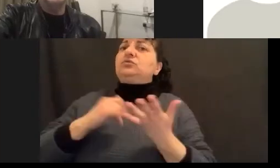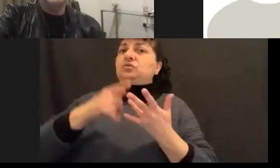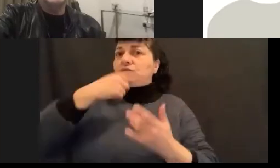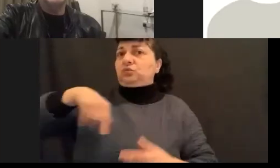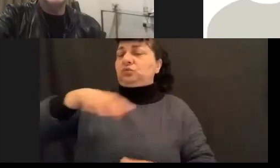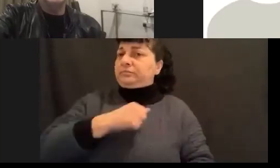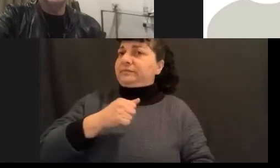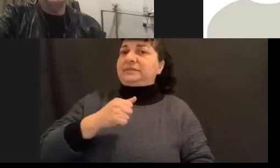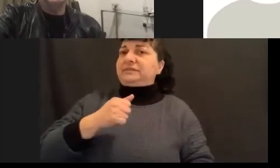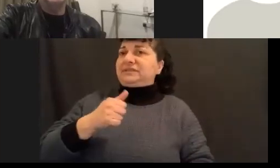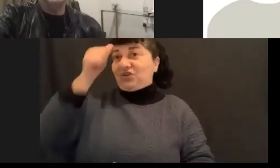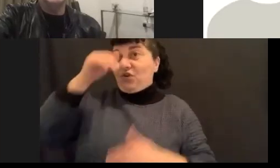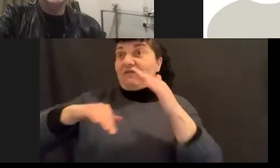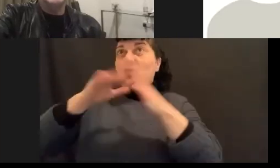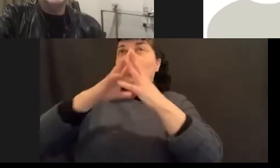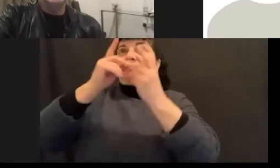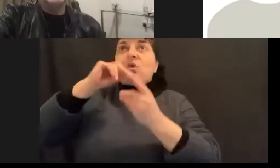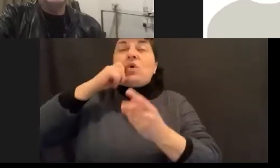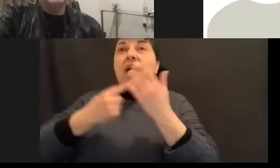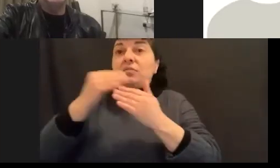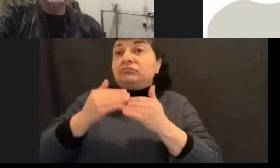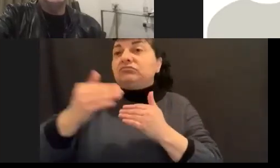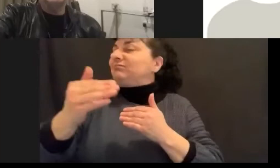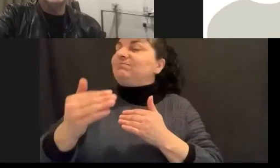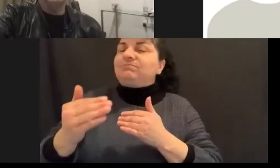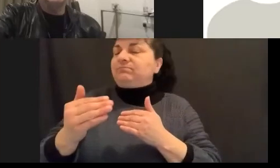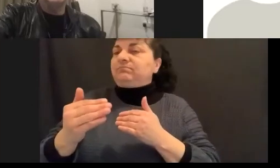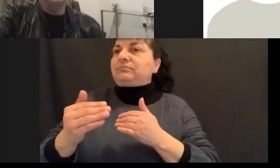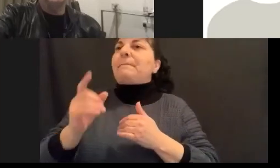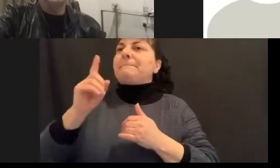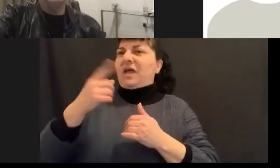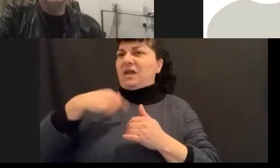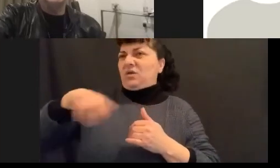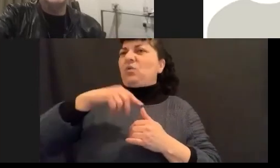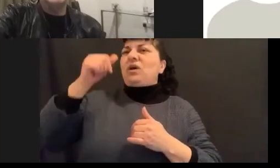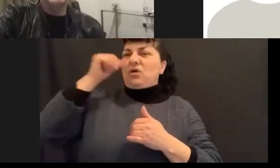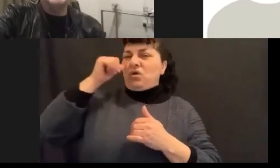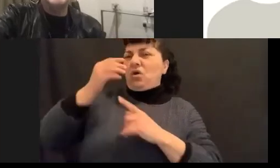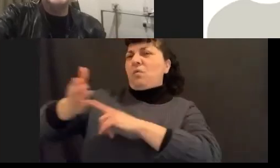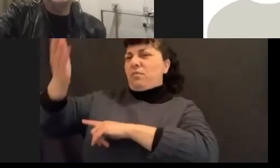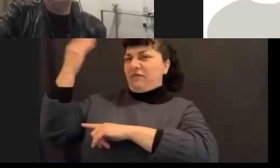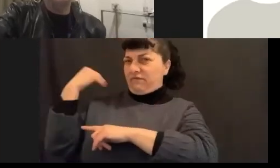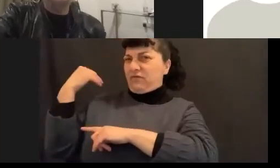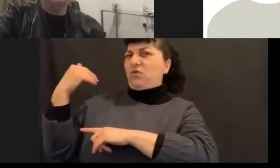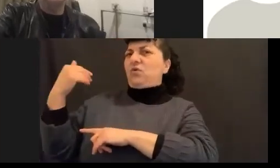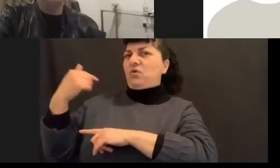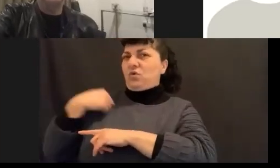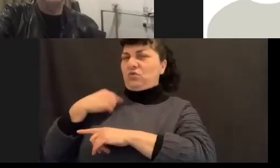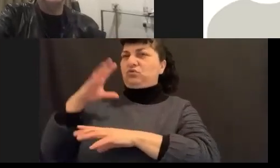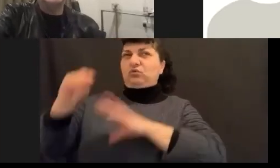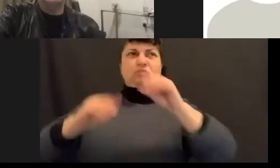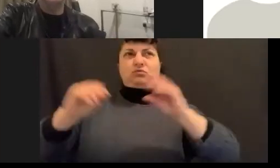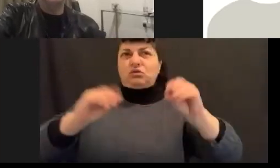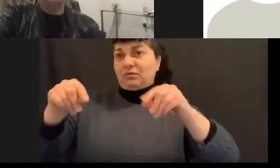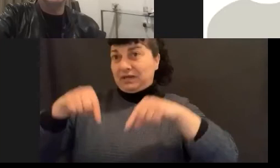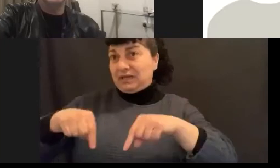it's that abundance of caution and having been beaten already by not doing it, not going hard at the beginning, that